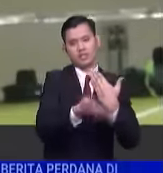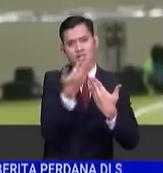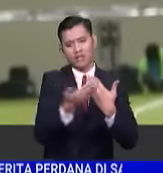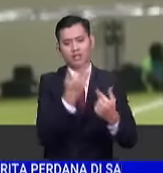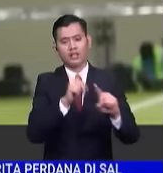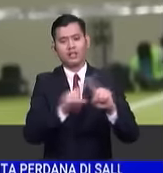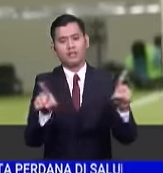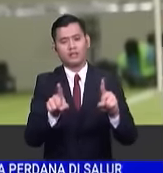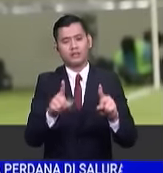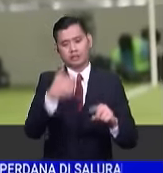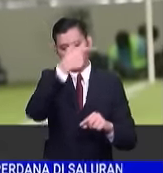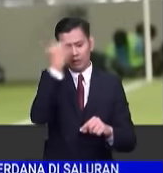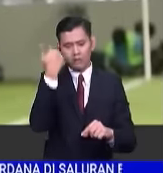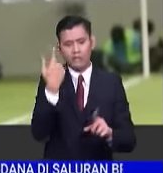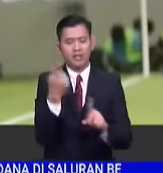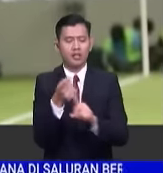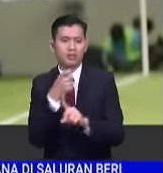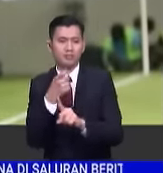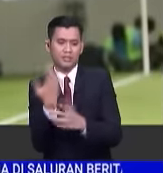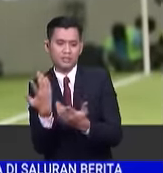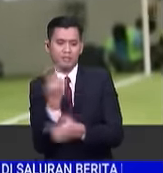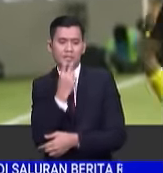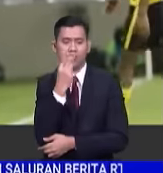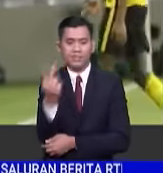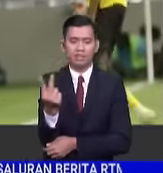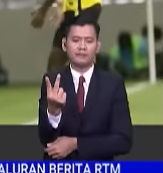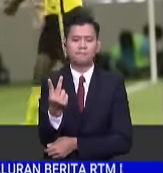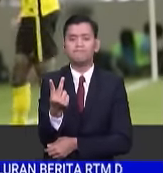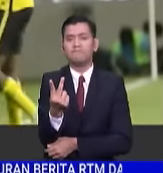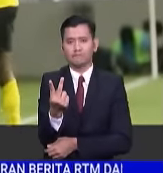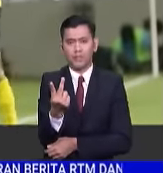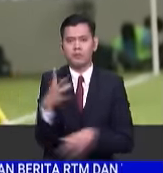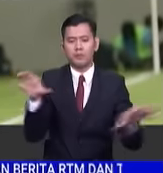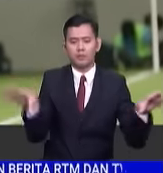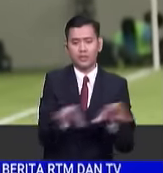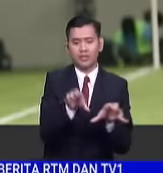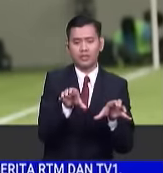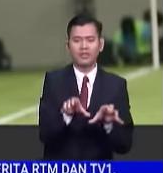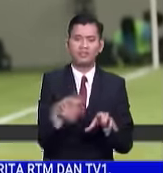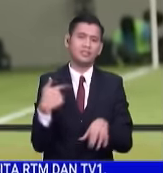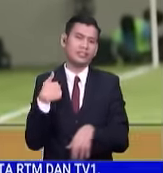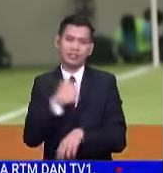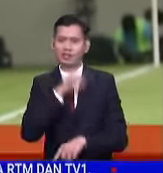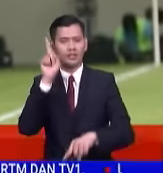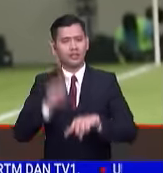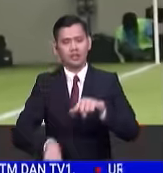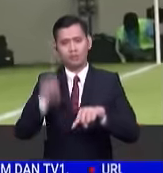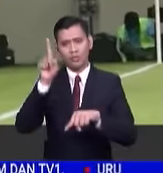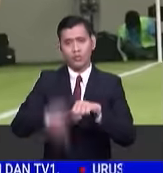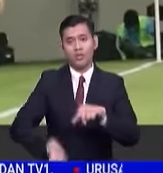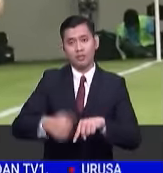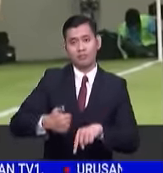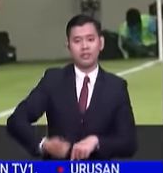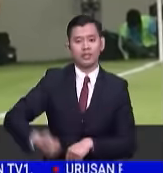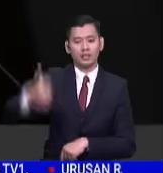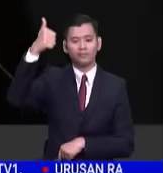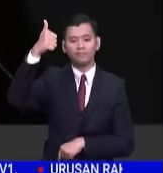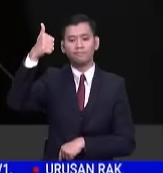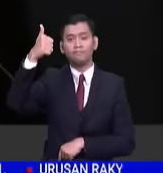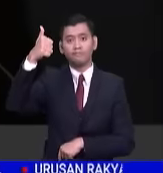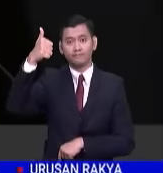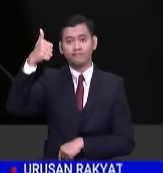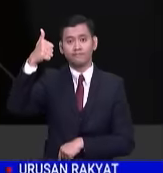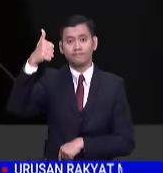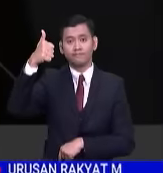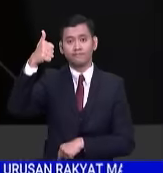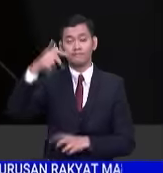is the game that we didn't win the game. Of course, I still strong believe that my